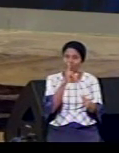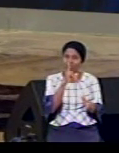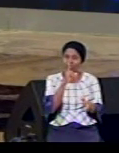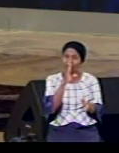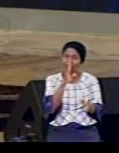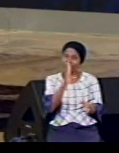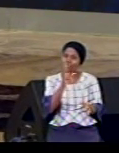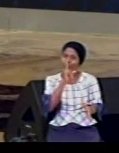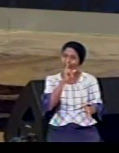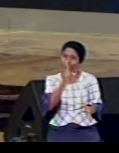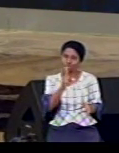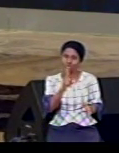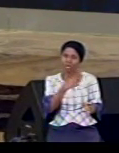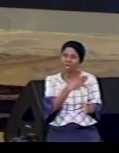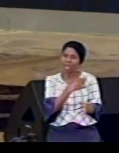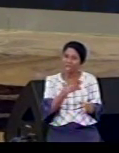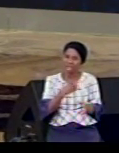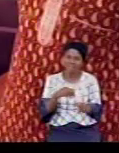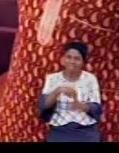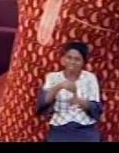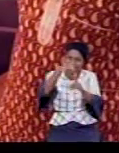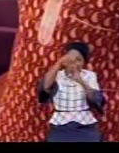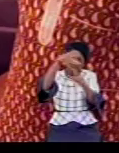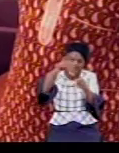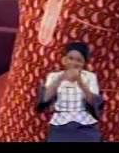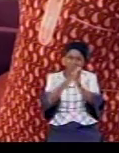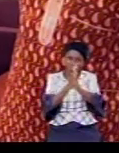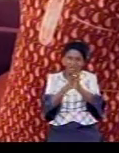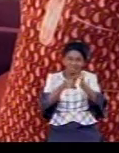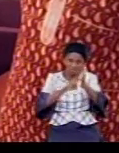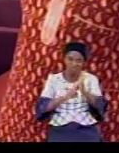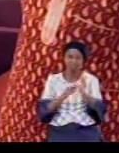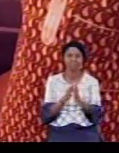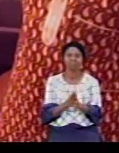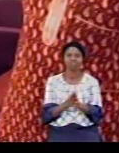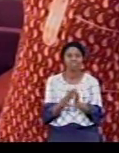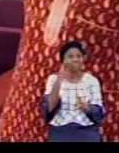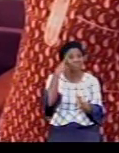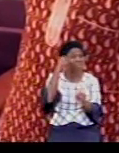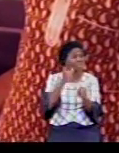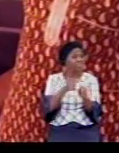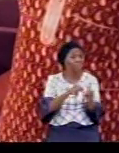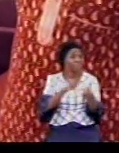and specific in prayer. For every problem,